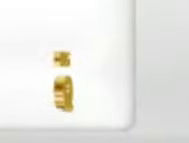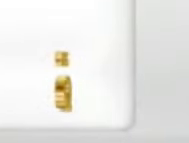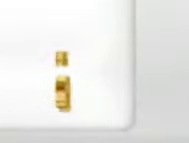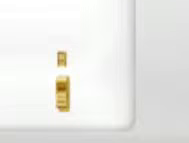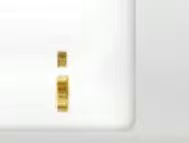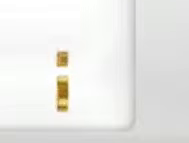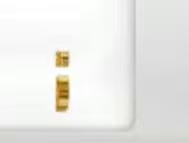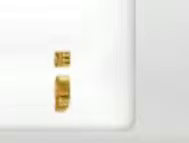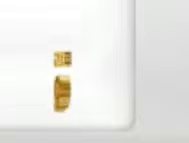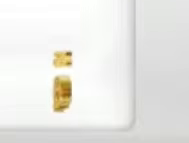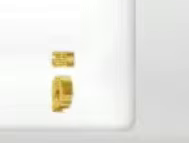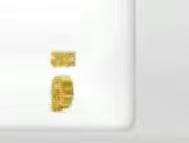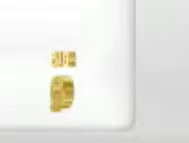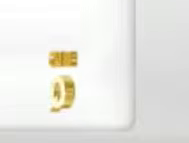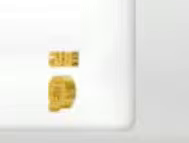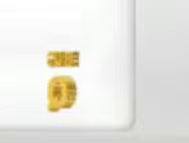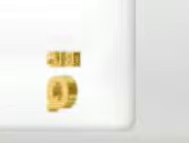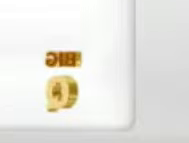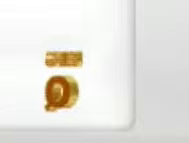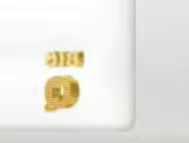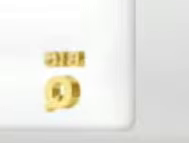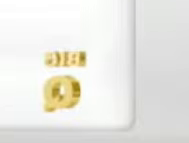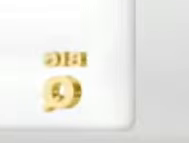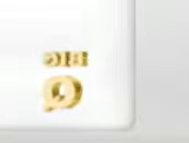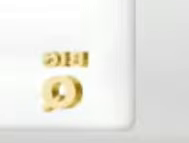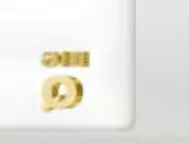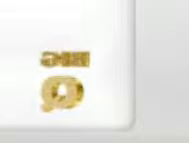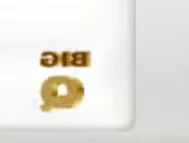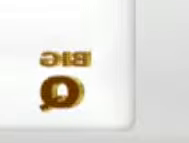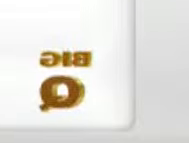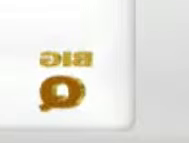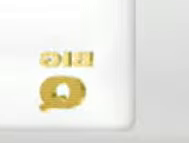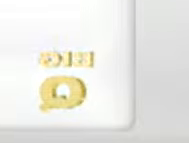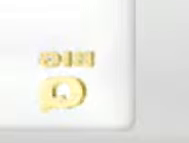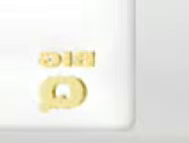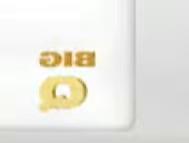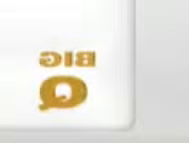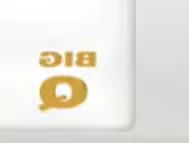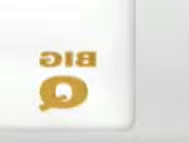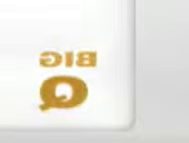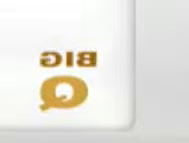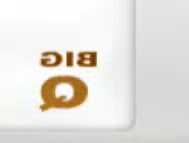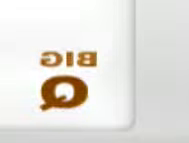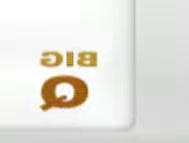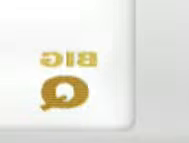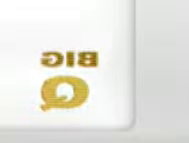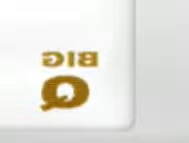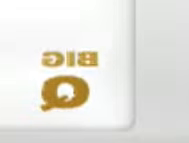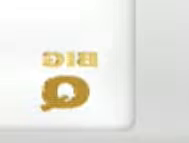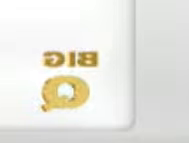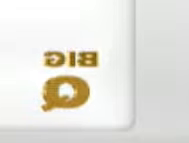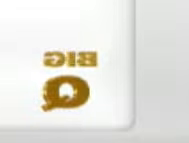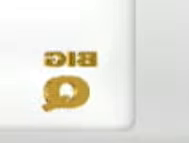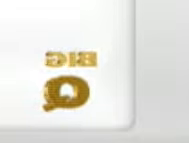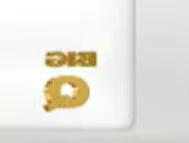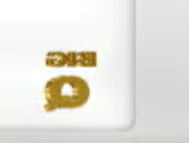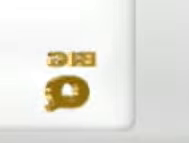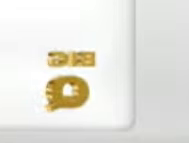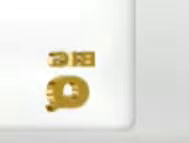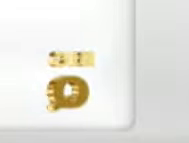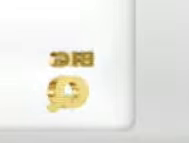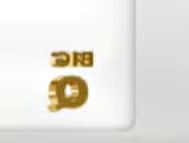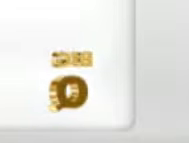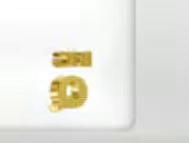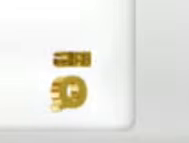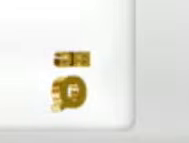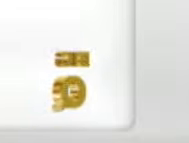why you think there is an increase in cases of abductions in the country. You can use our toll-free number 22151 or use